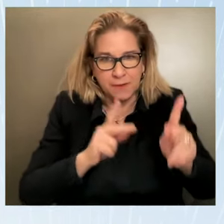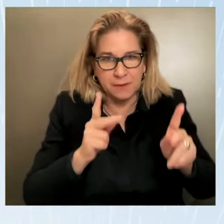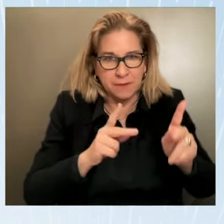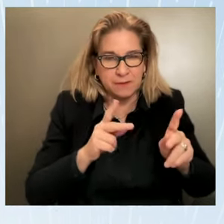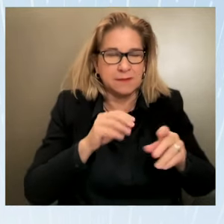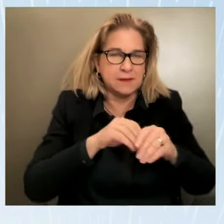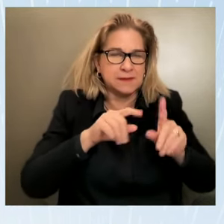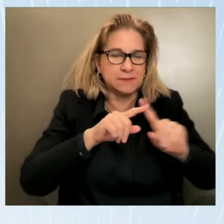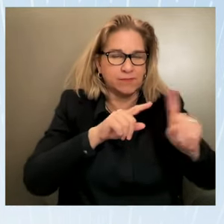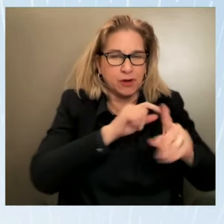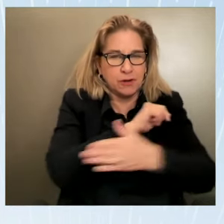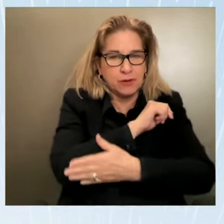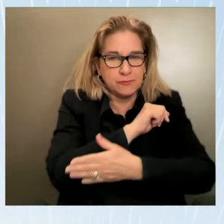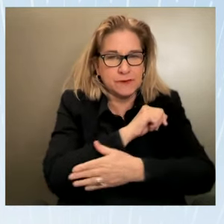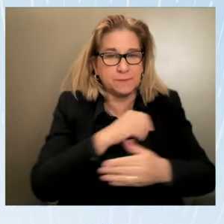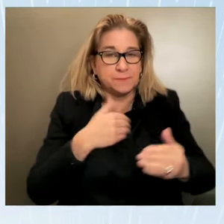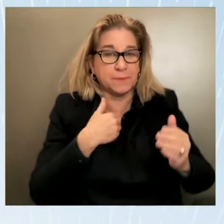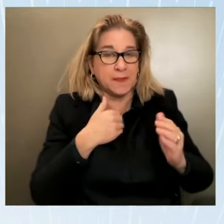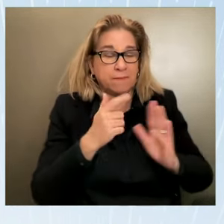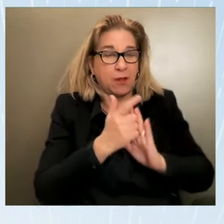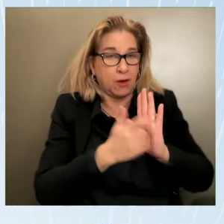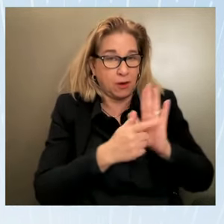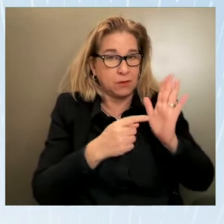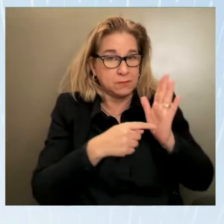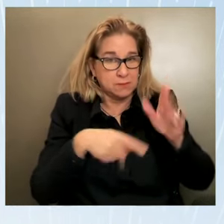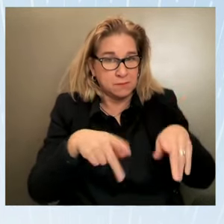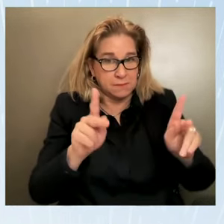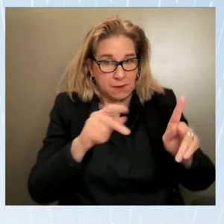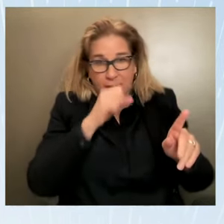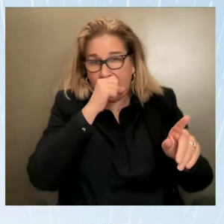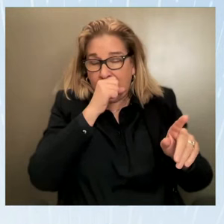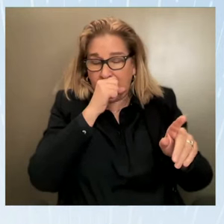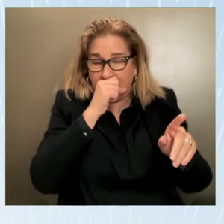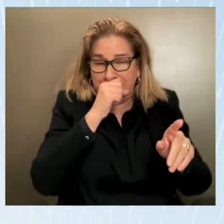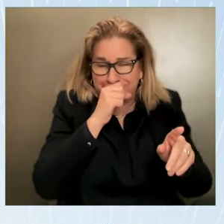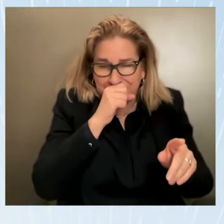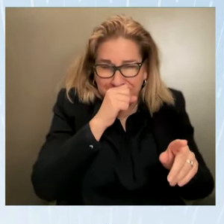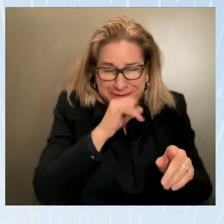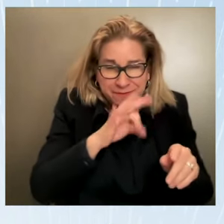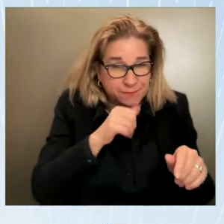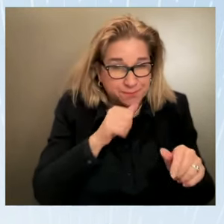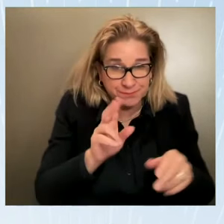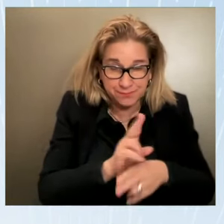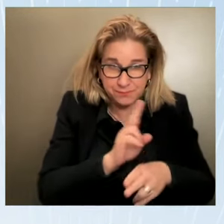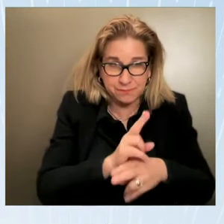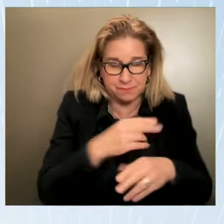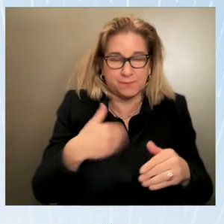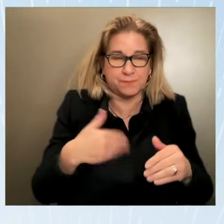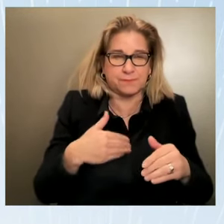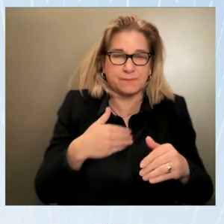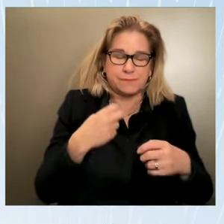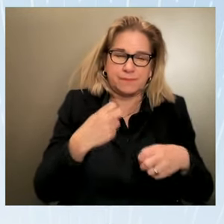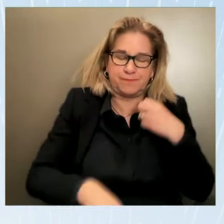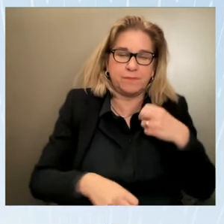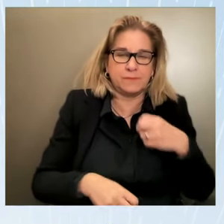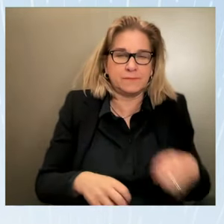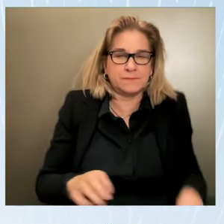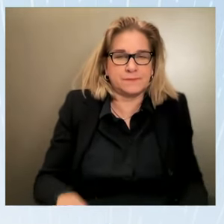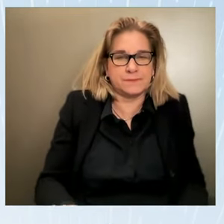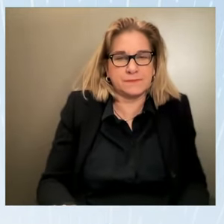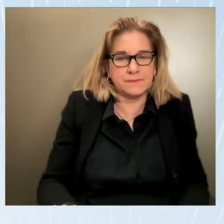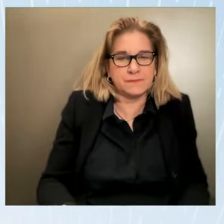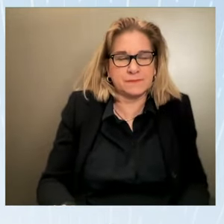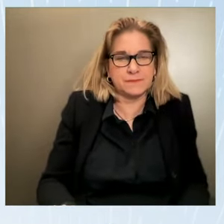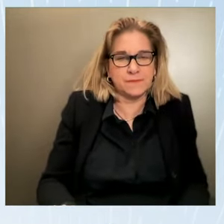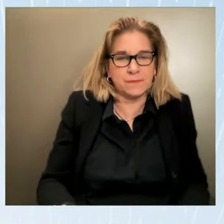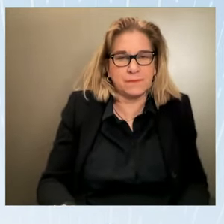not sufficient if they don't actually use them, and particularly encouraging others to do the investigations, to do the prosecutions.